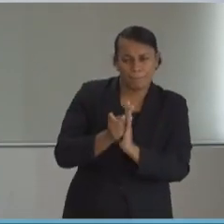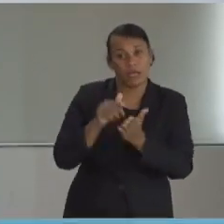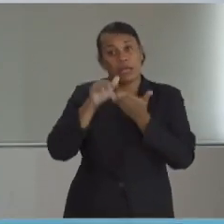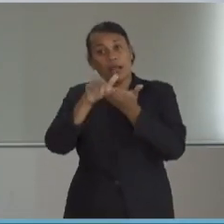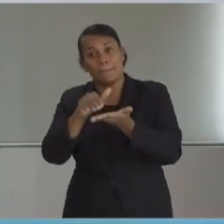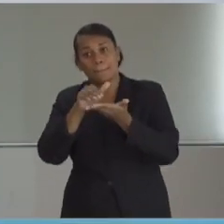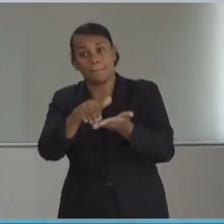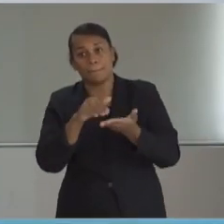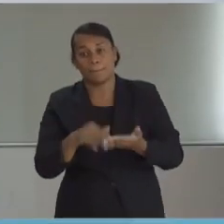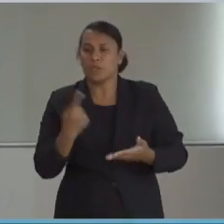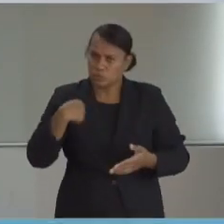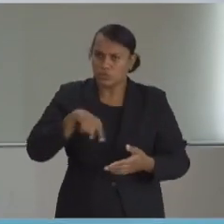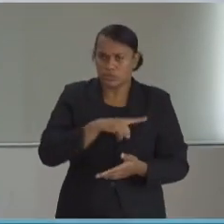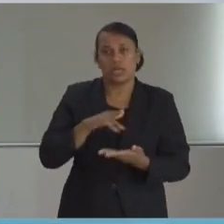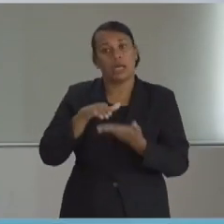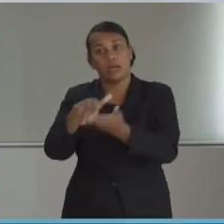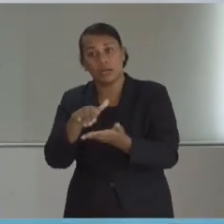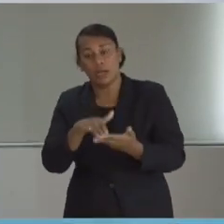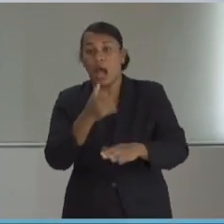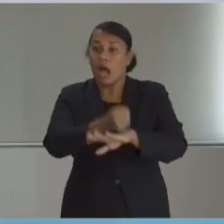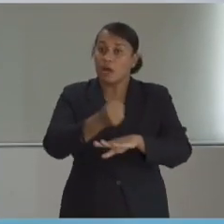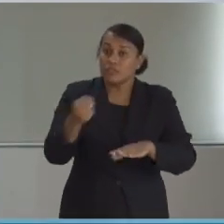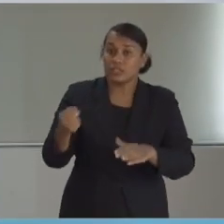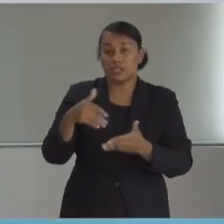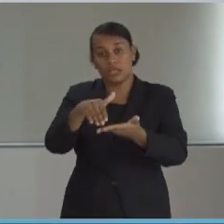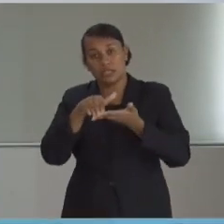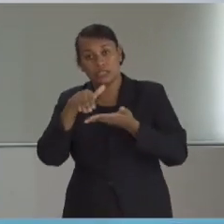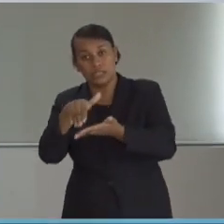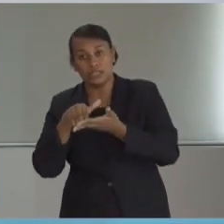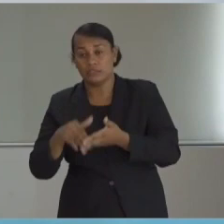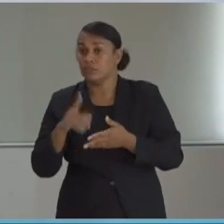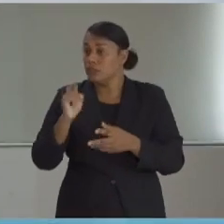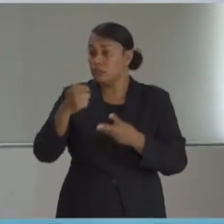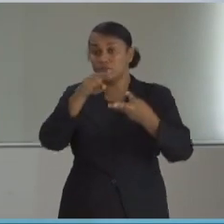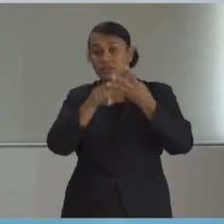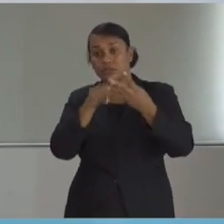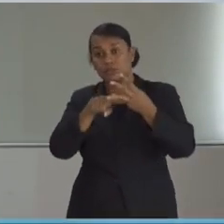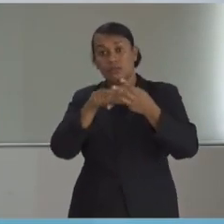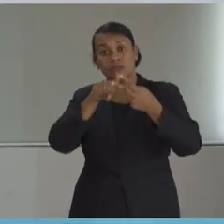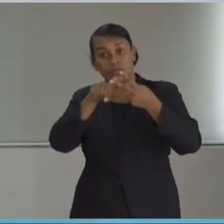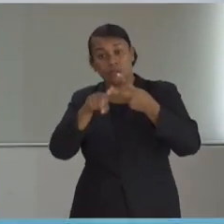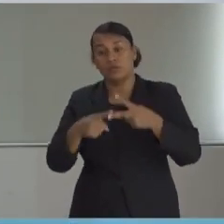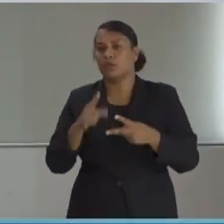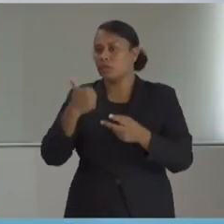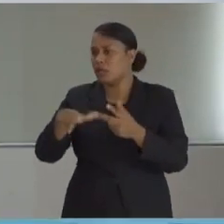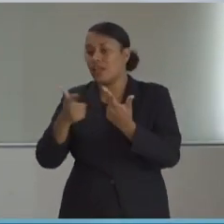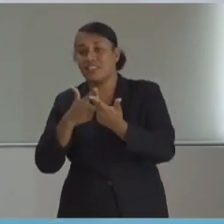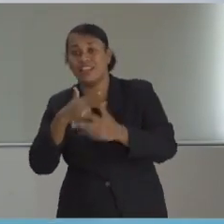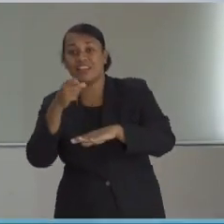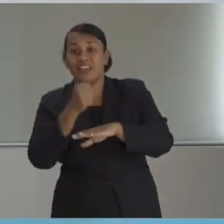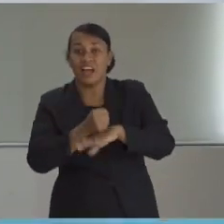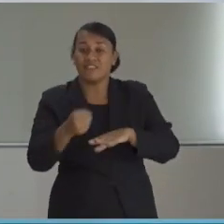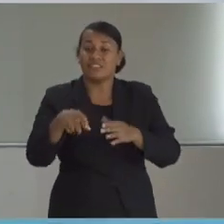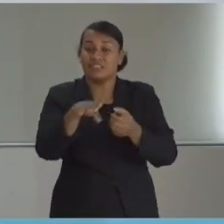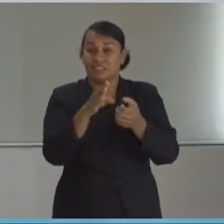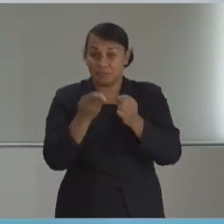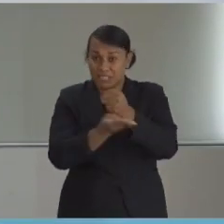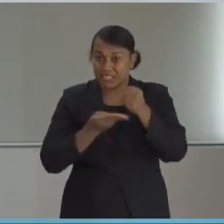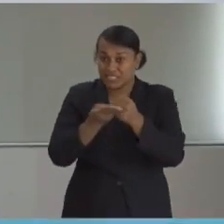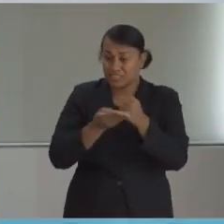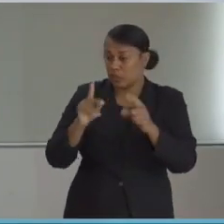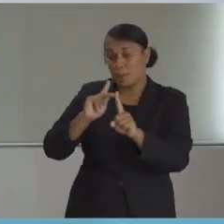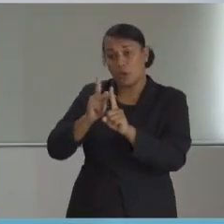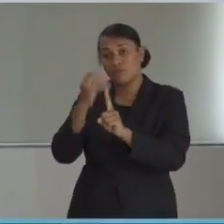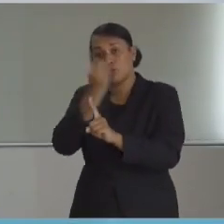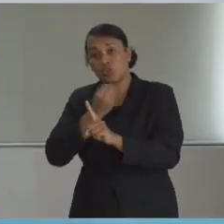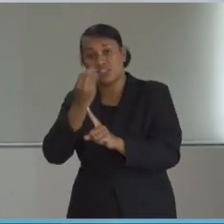Secondly, when I'm talking about the basic essentials, we also have priority on the